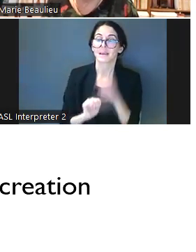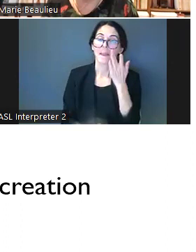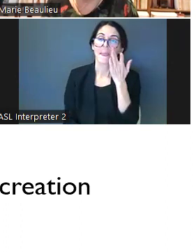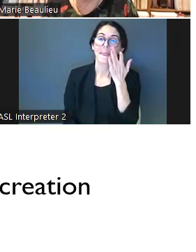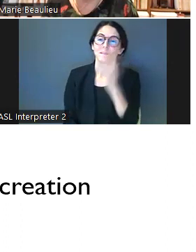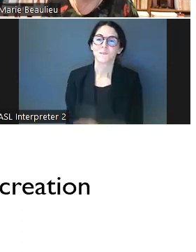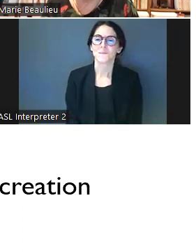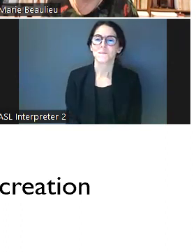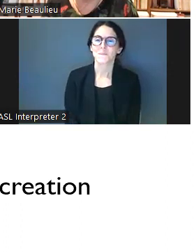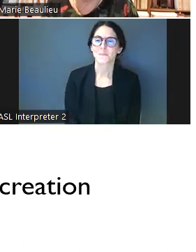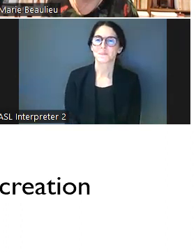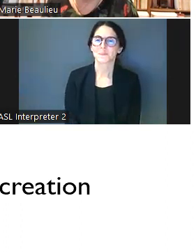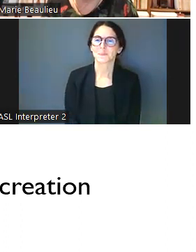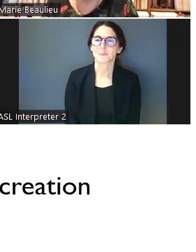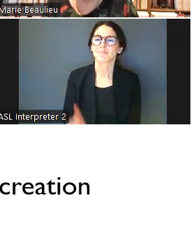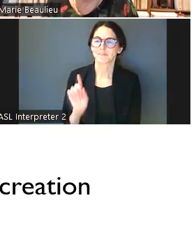there was